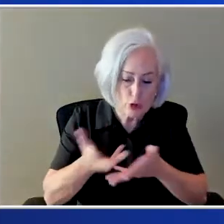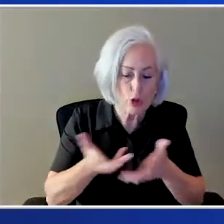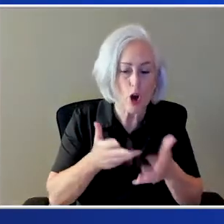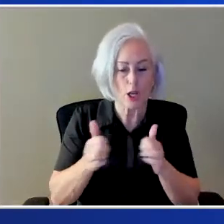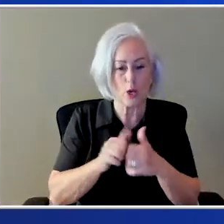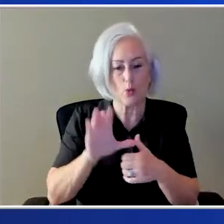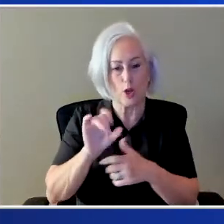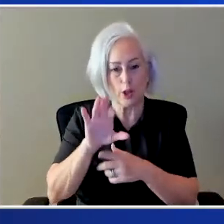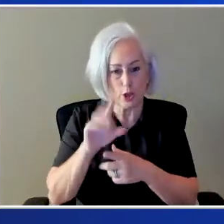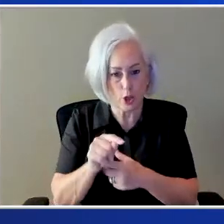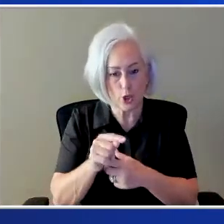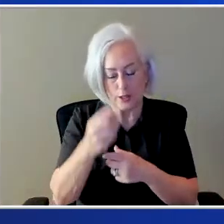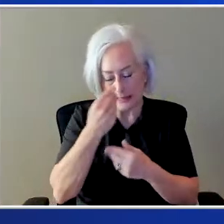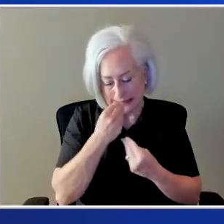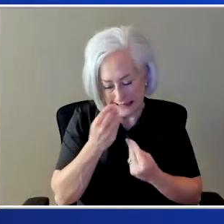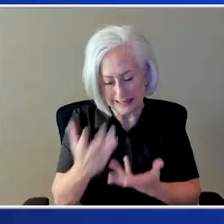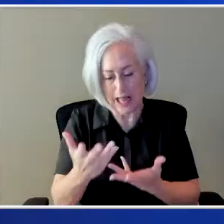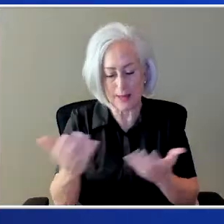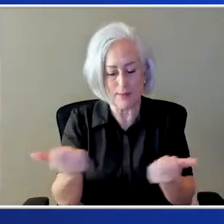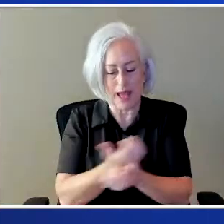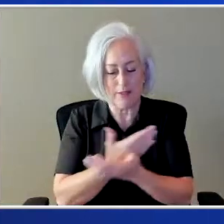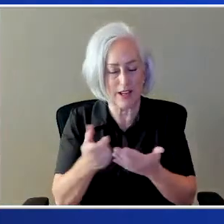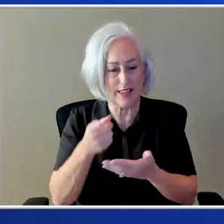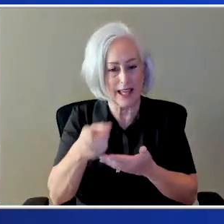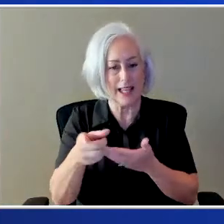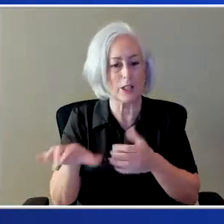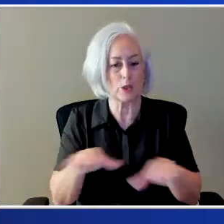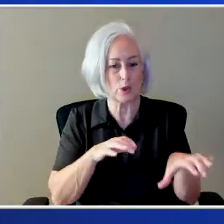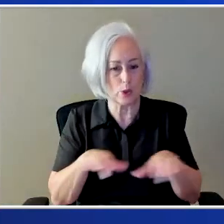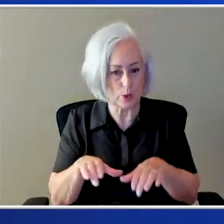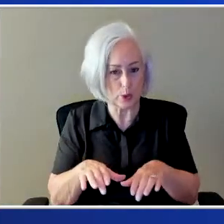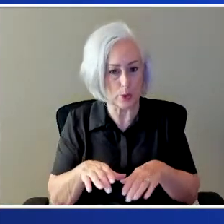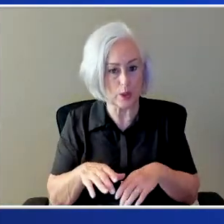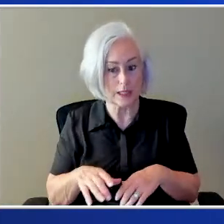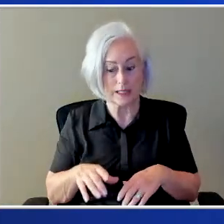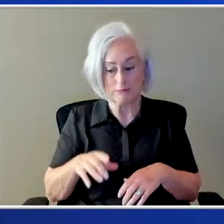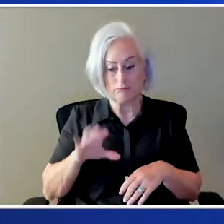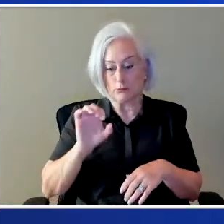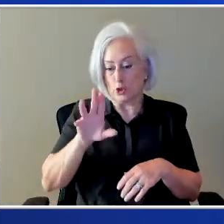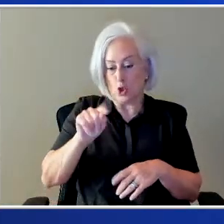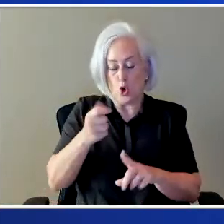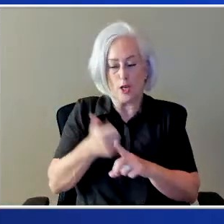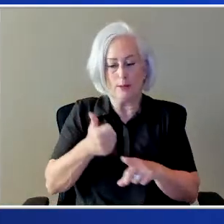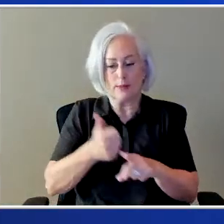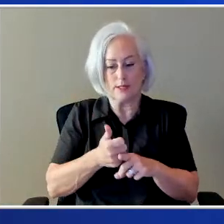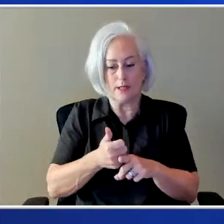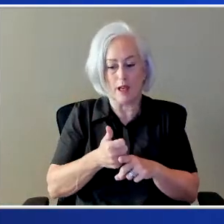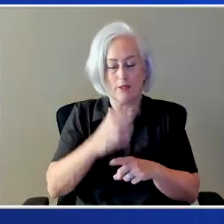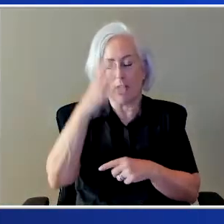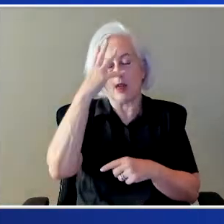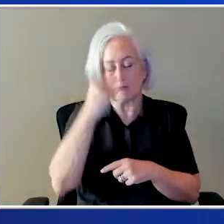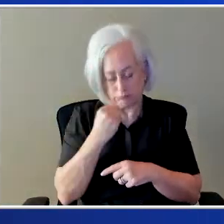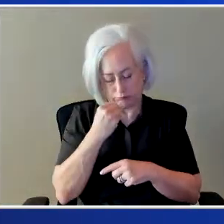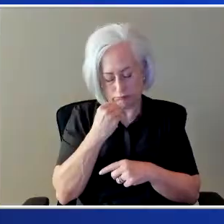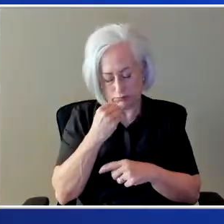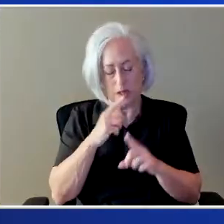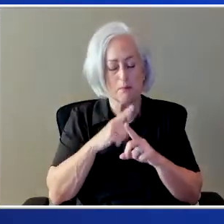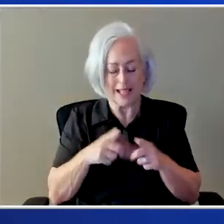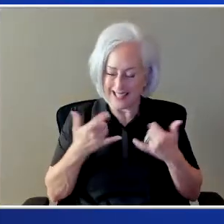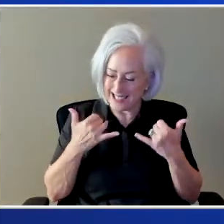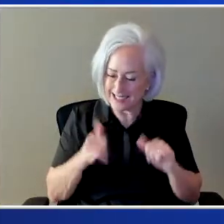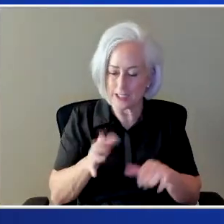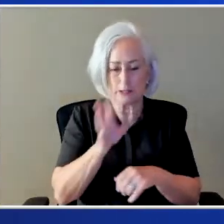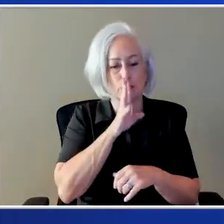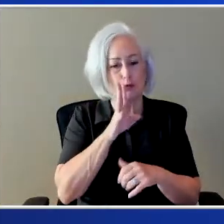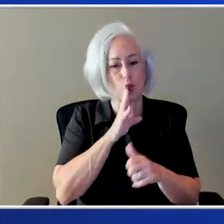through everything they were doing, even though he was not conscious. Every time they came in the room to give him meds or move him or